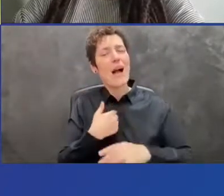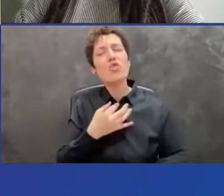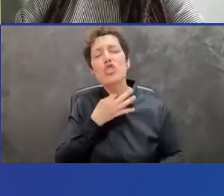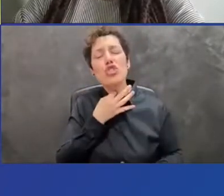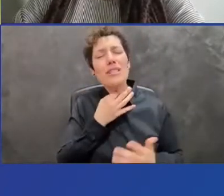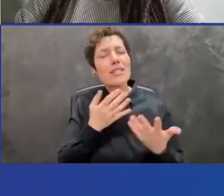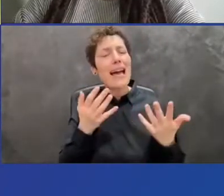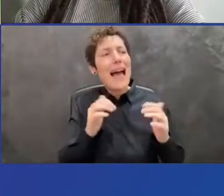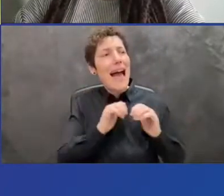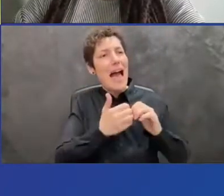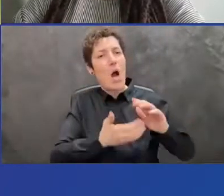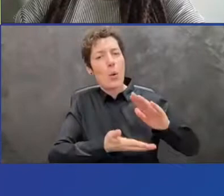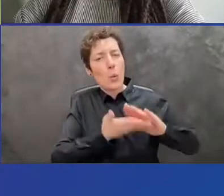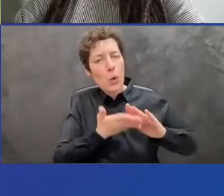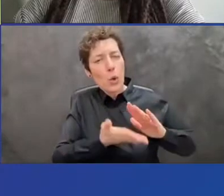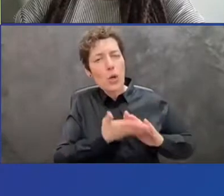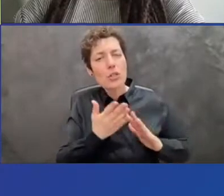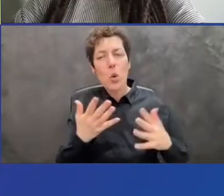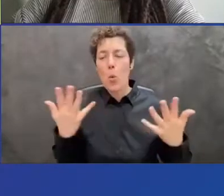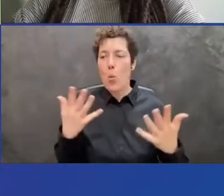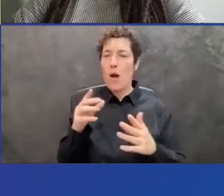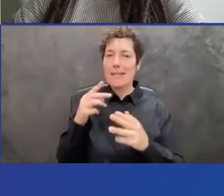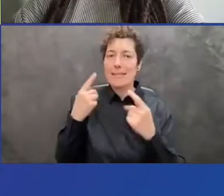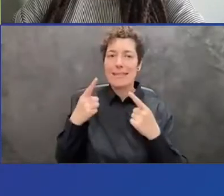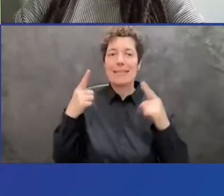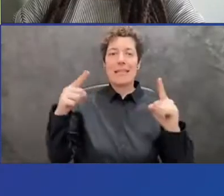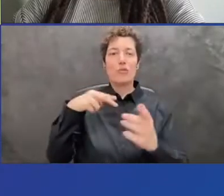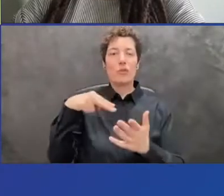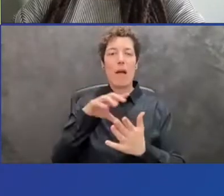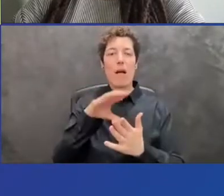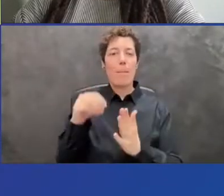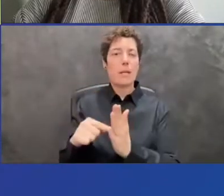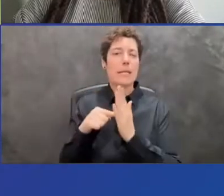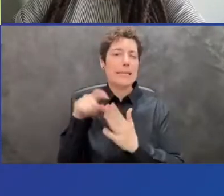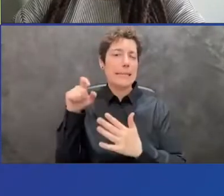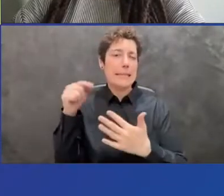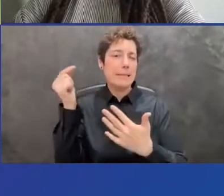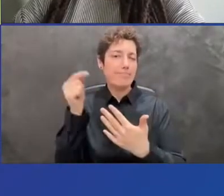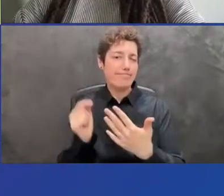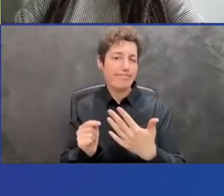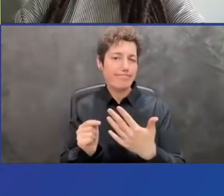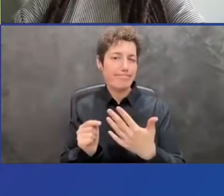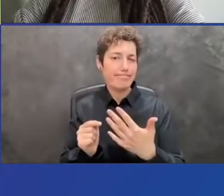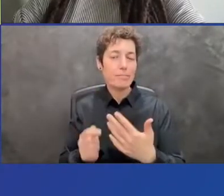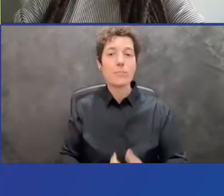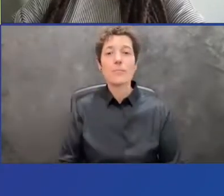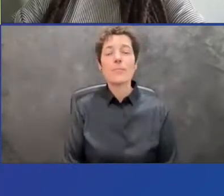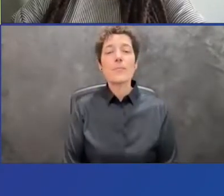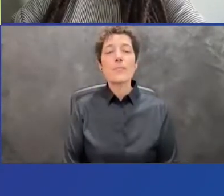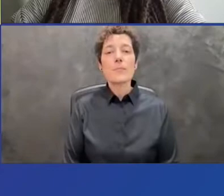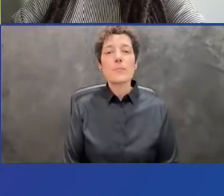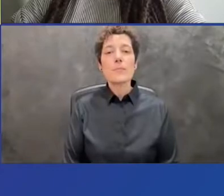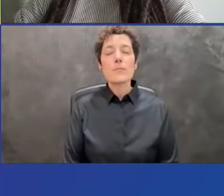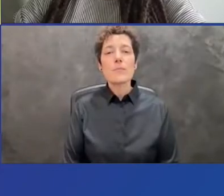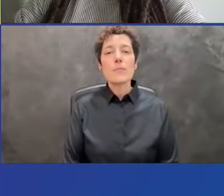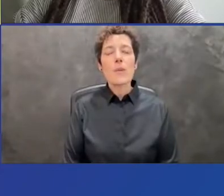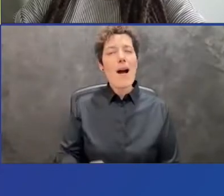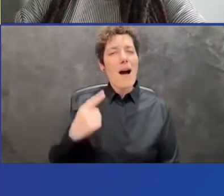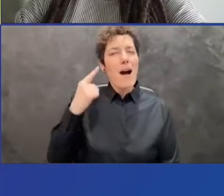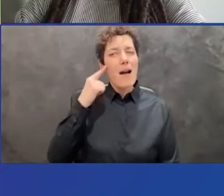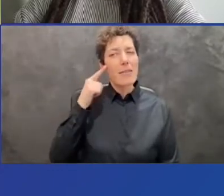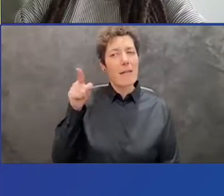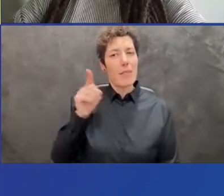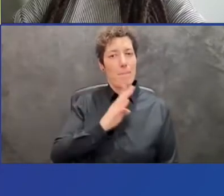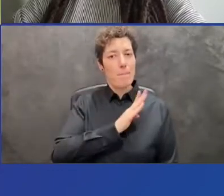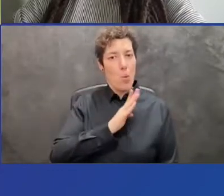company. So that, I think just the board and people seeing that that was a